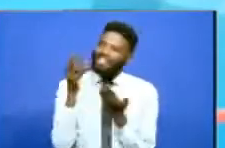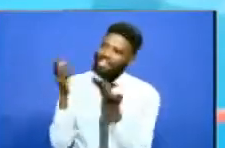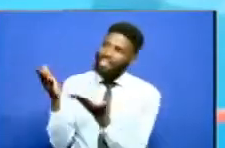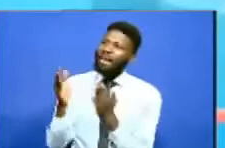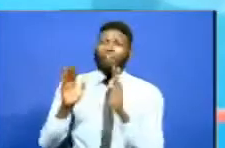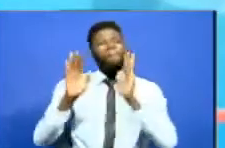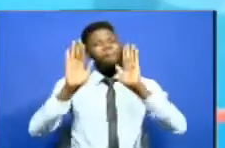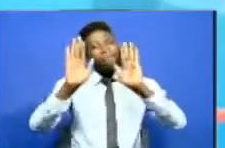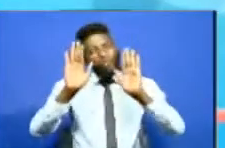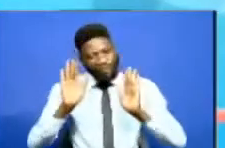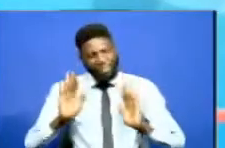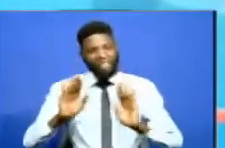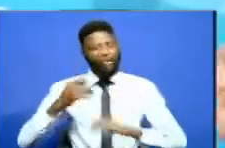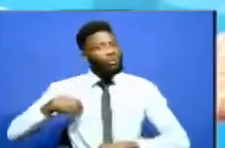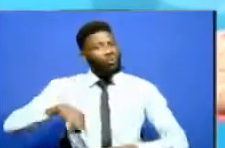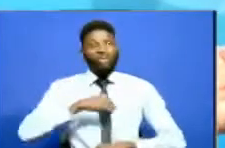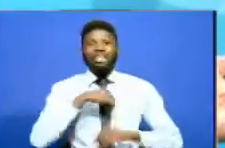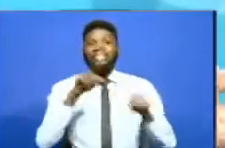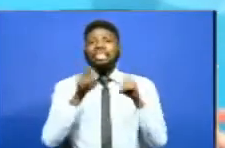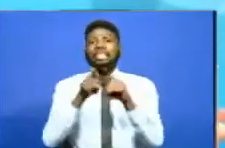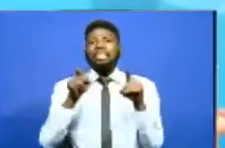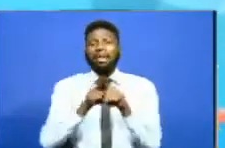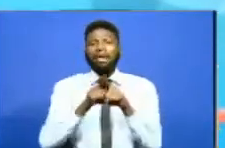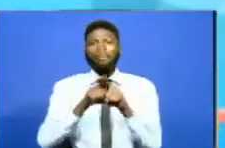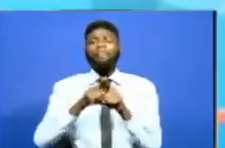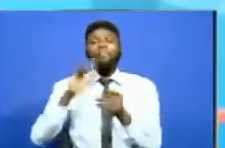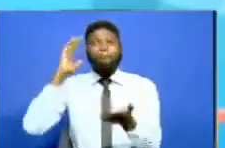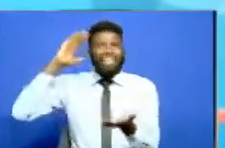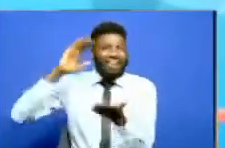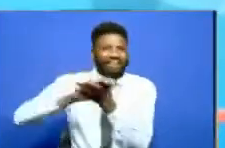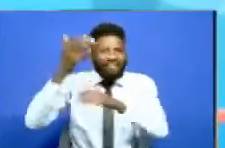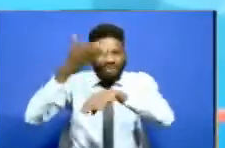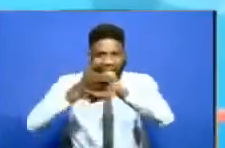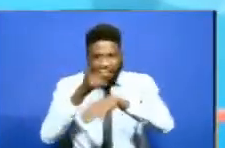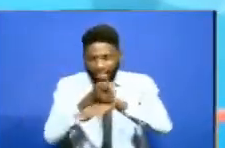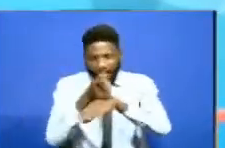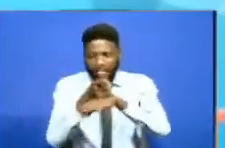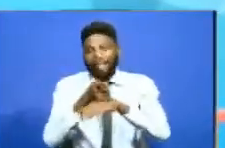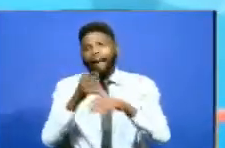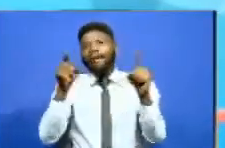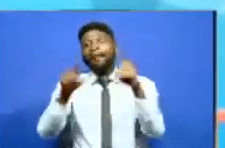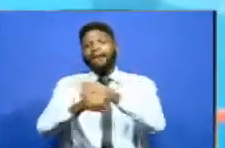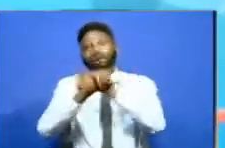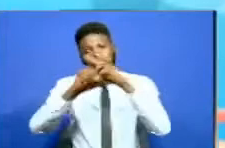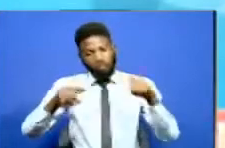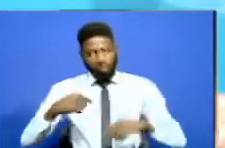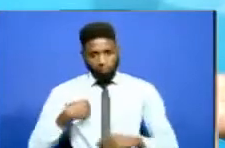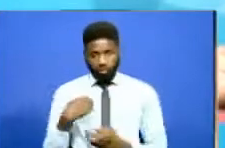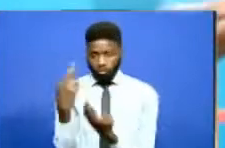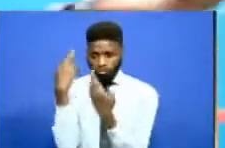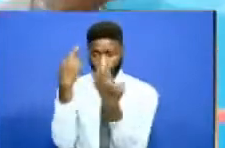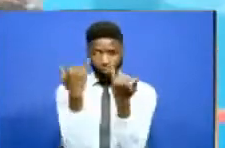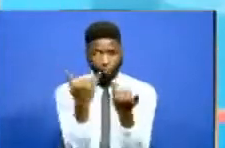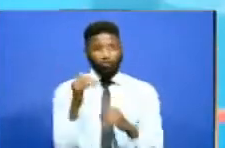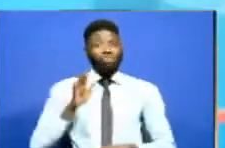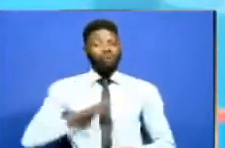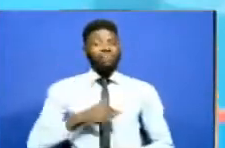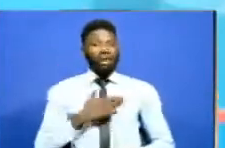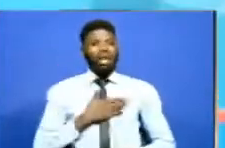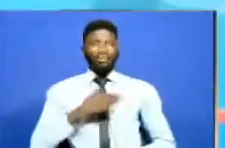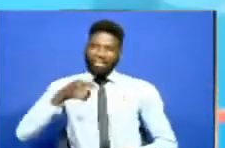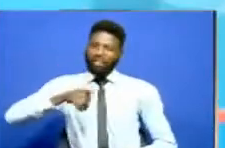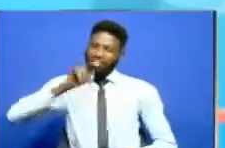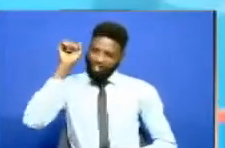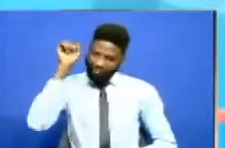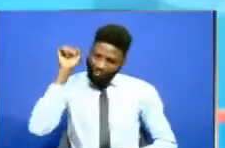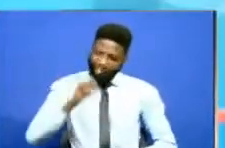we demystify, and I hope by now, our women should be able to rise up